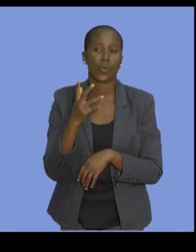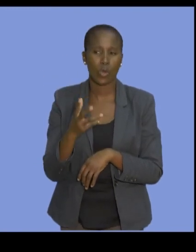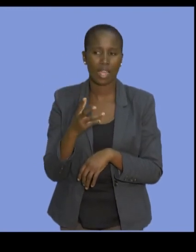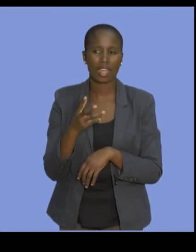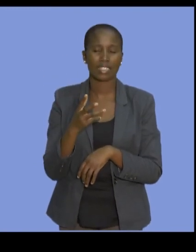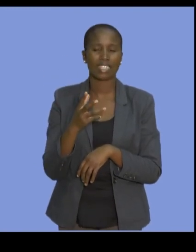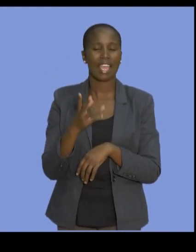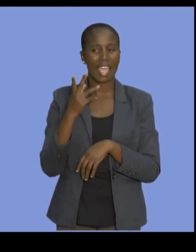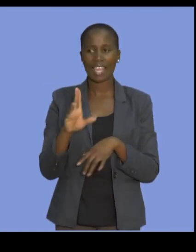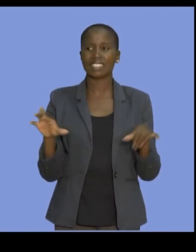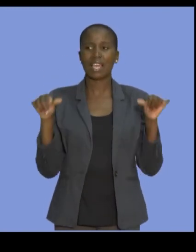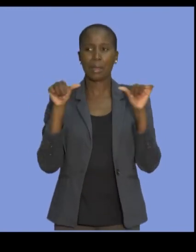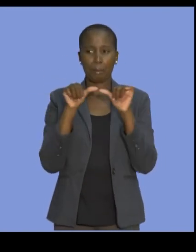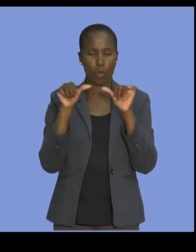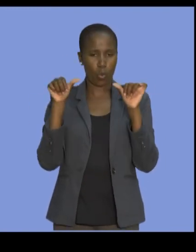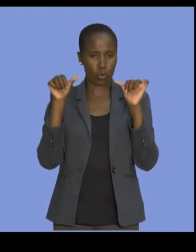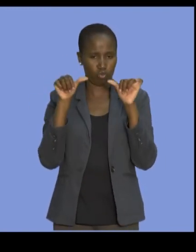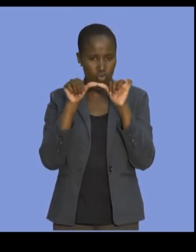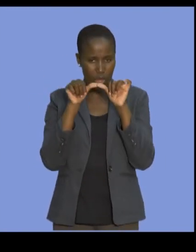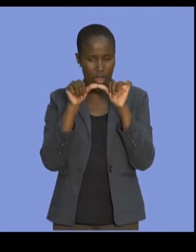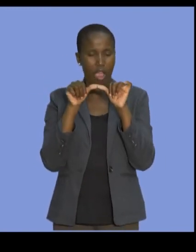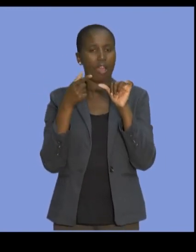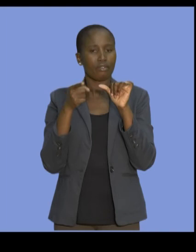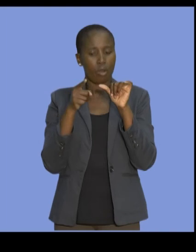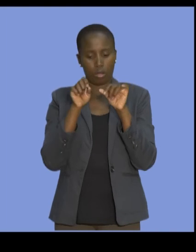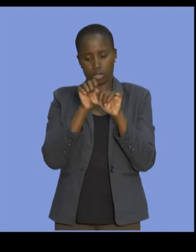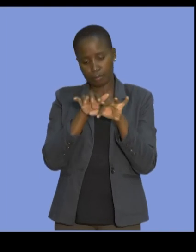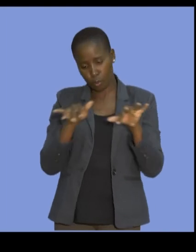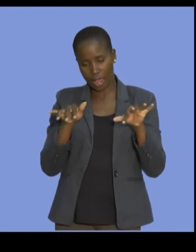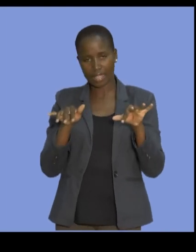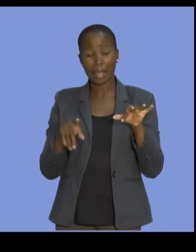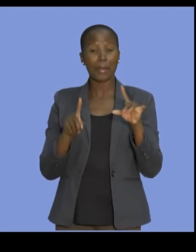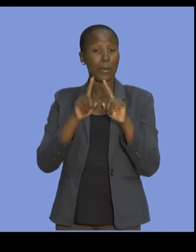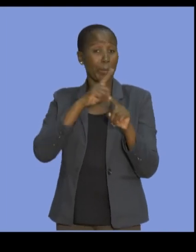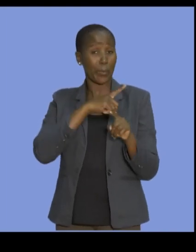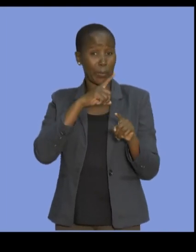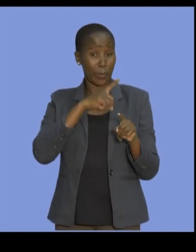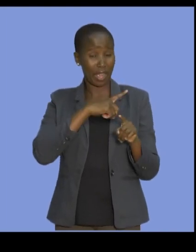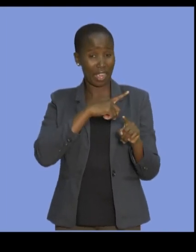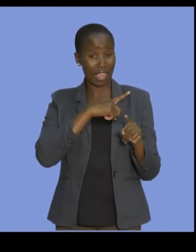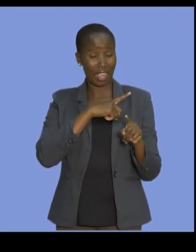measure of spread because it is not affected by the extreme values.